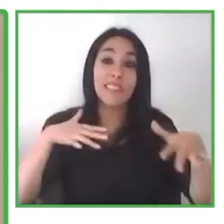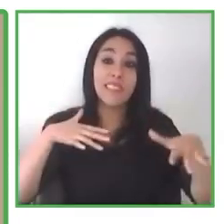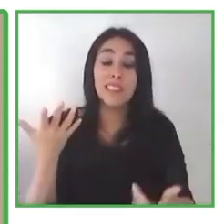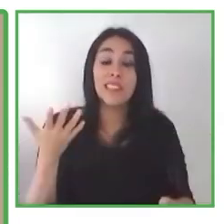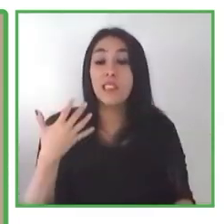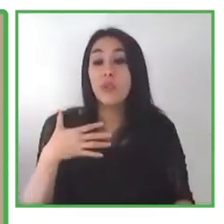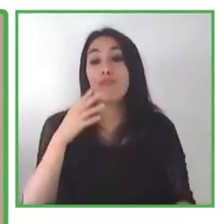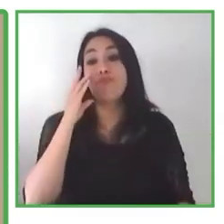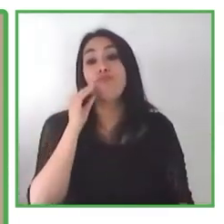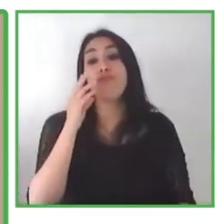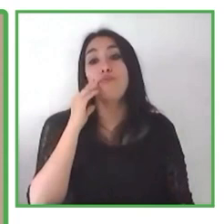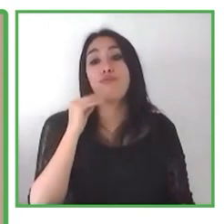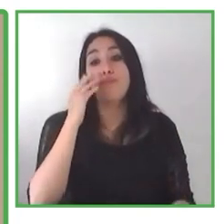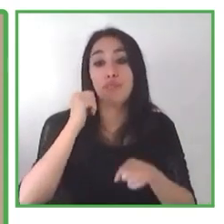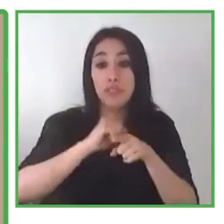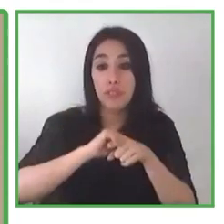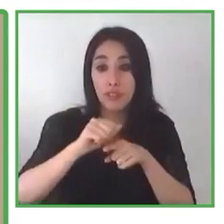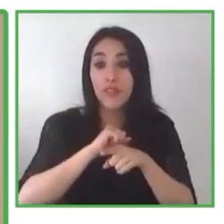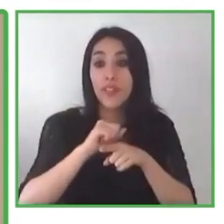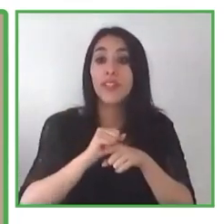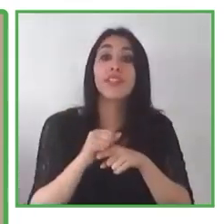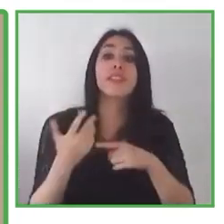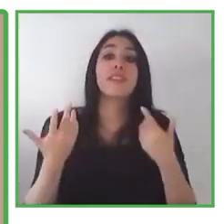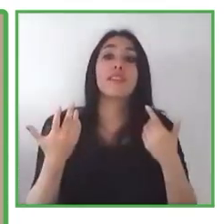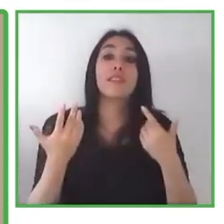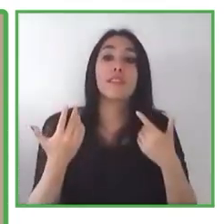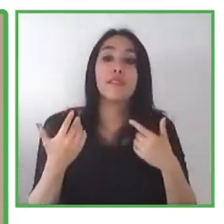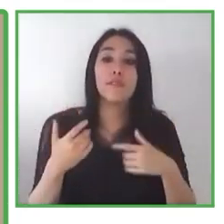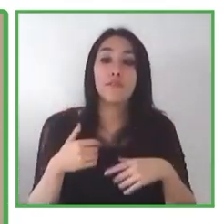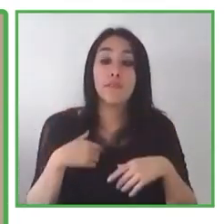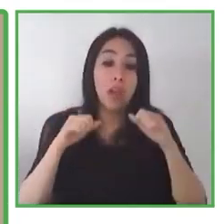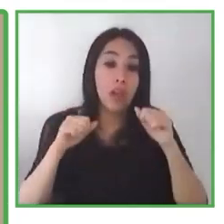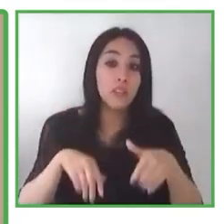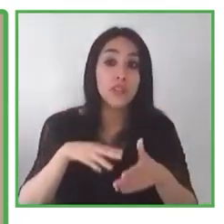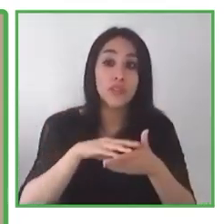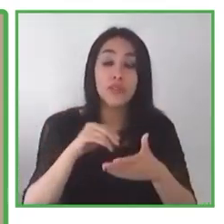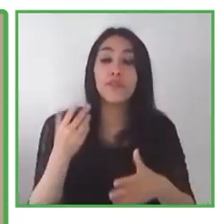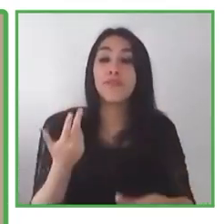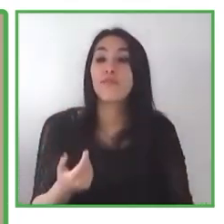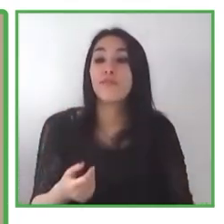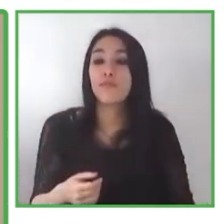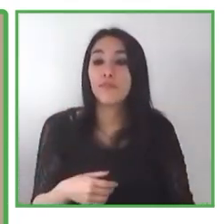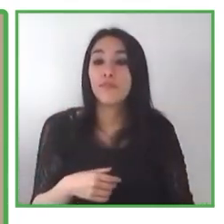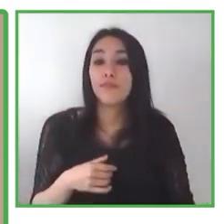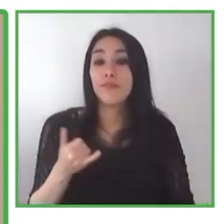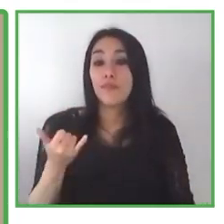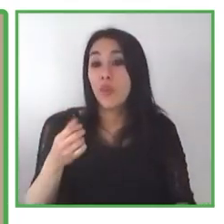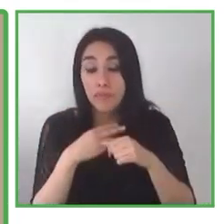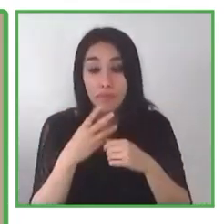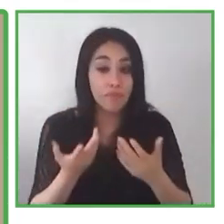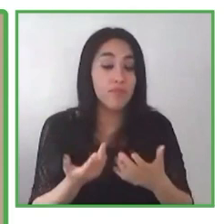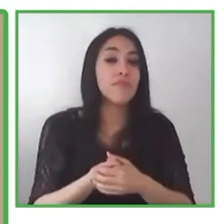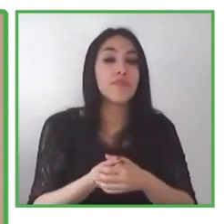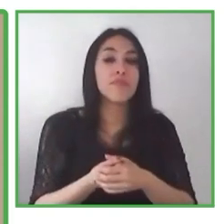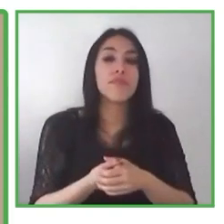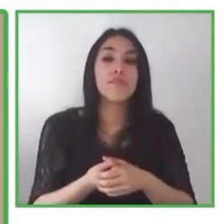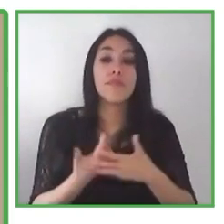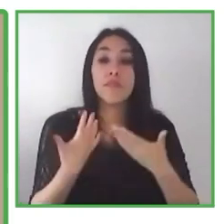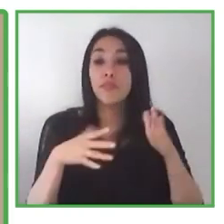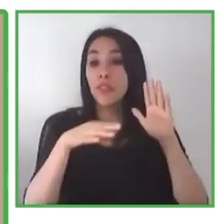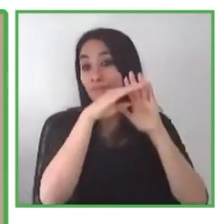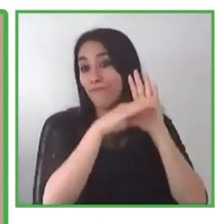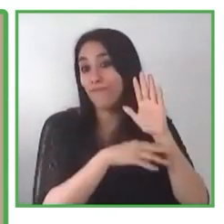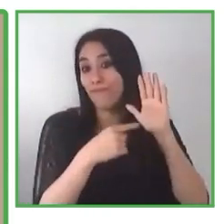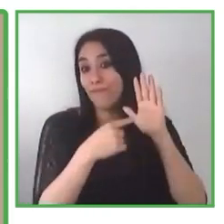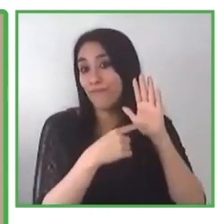are many good practices and success histories from which we can learn. Countries in all over the world